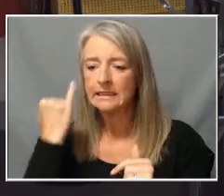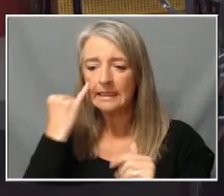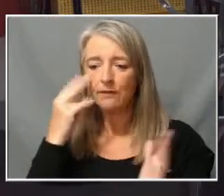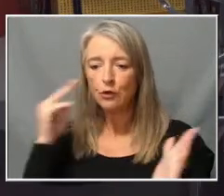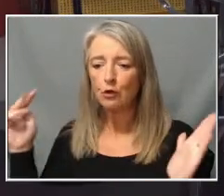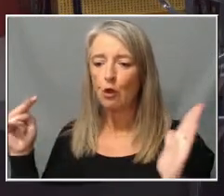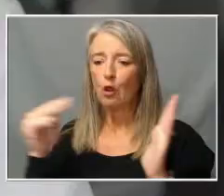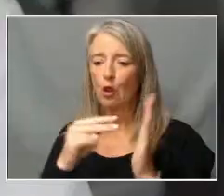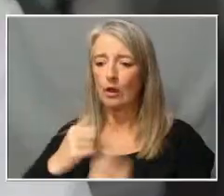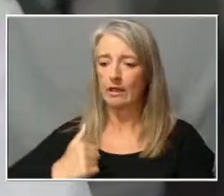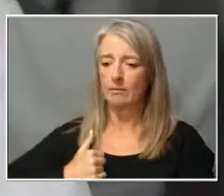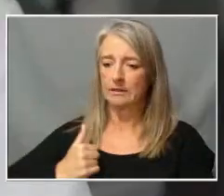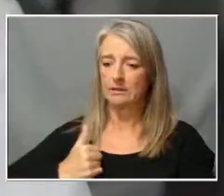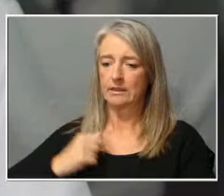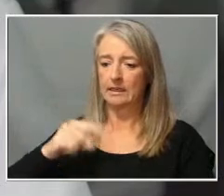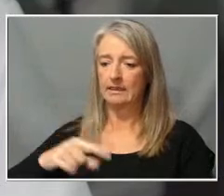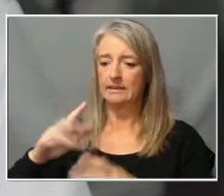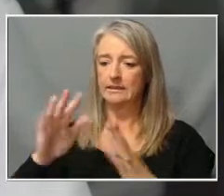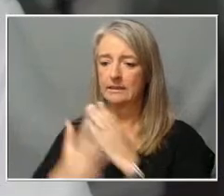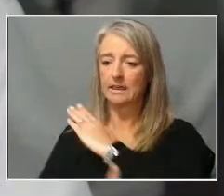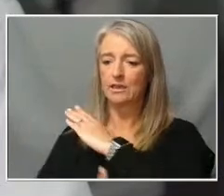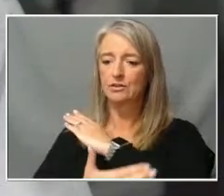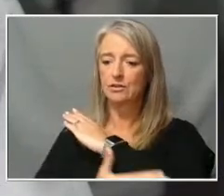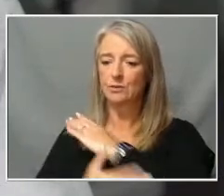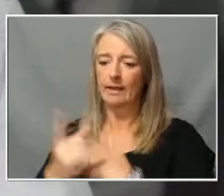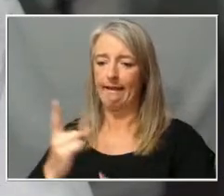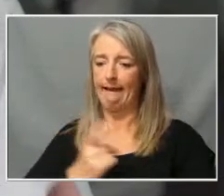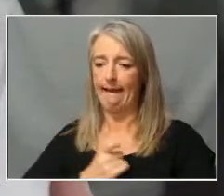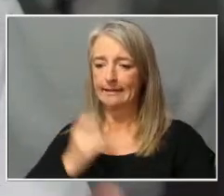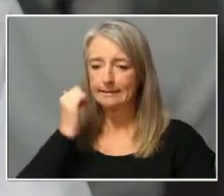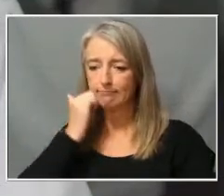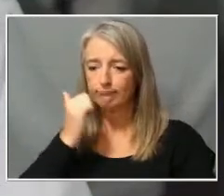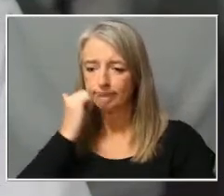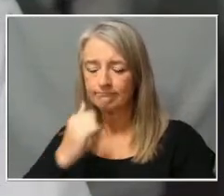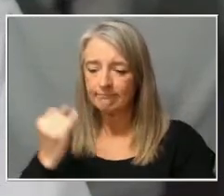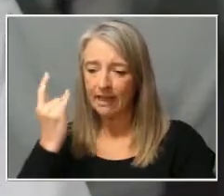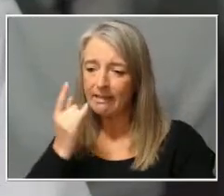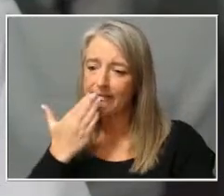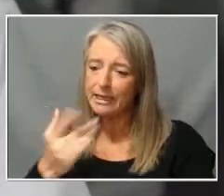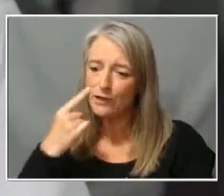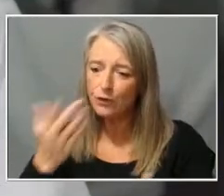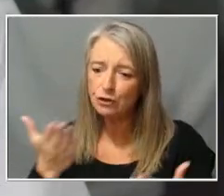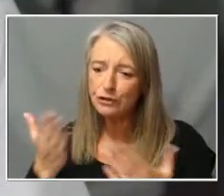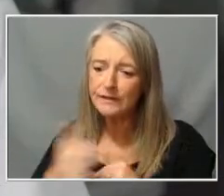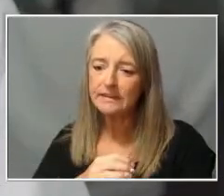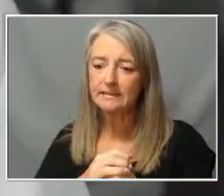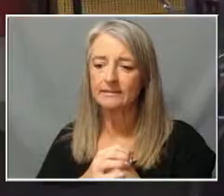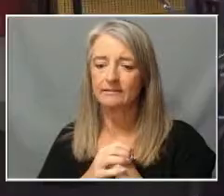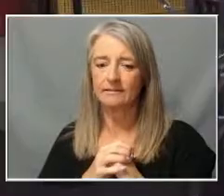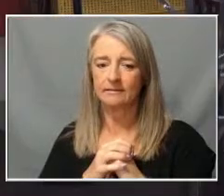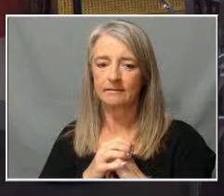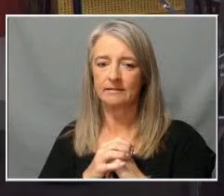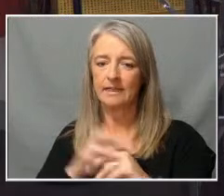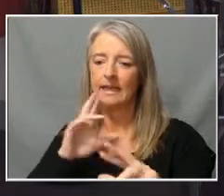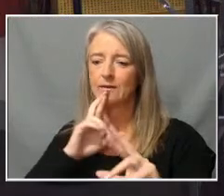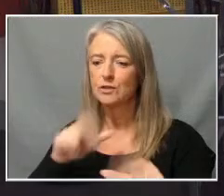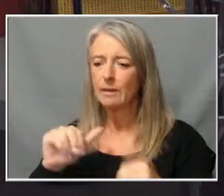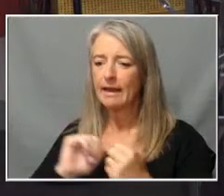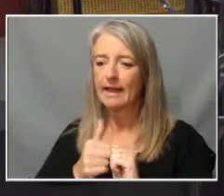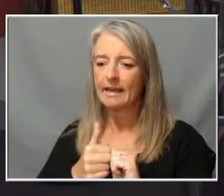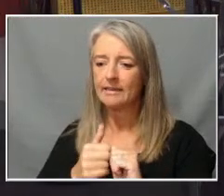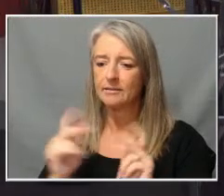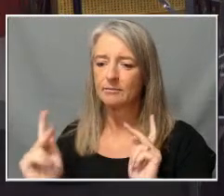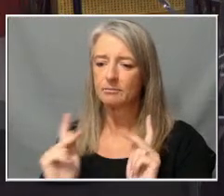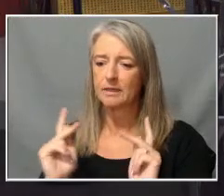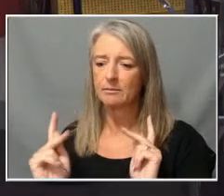for good reason in this country, so that's why I'm asked every day, like, thank you for your service, you know. And how do you respond? No one's ever ready for